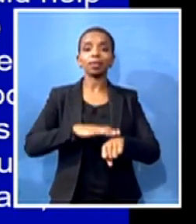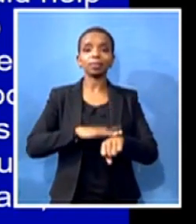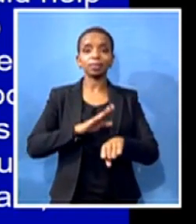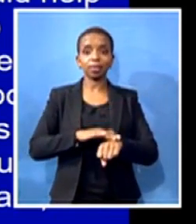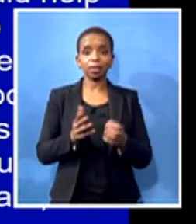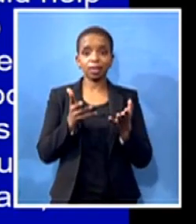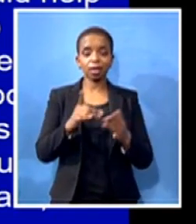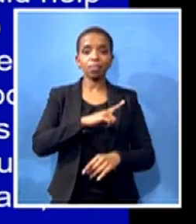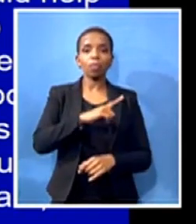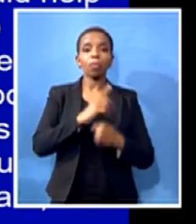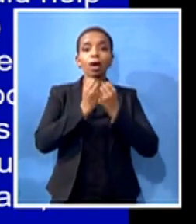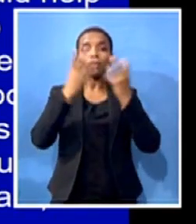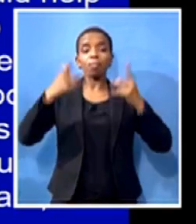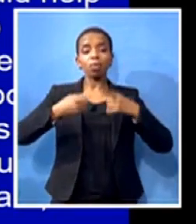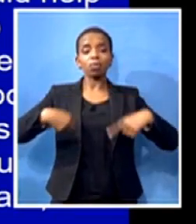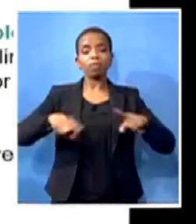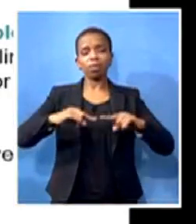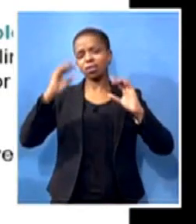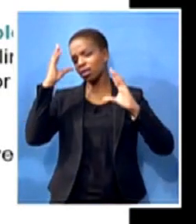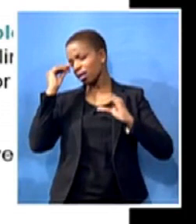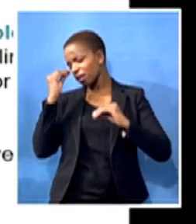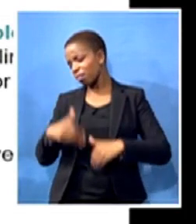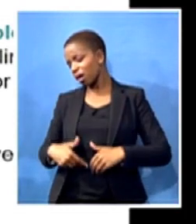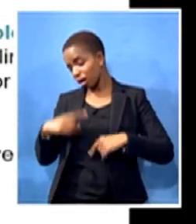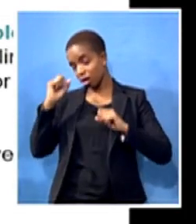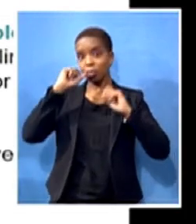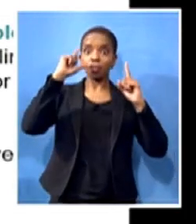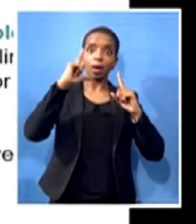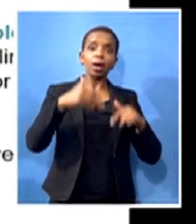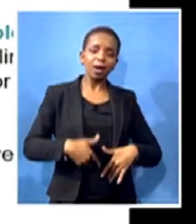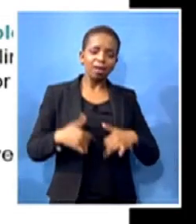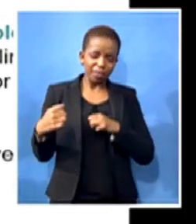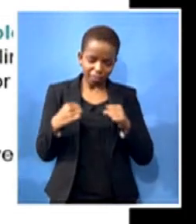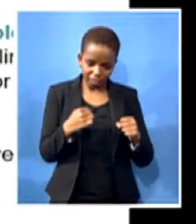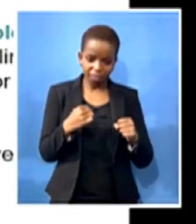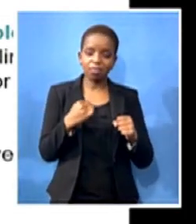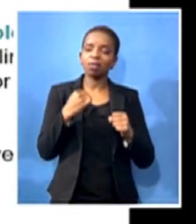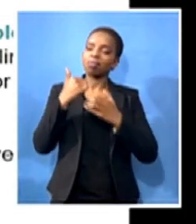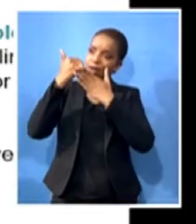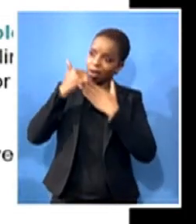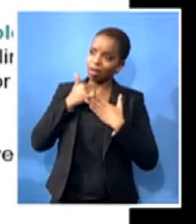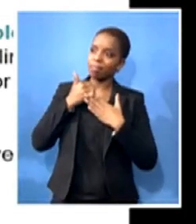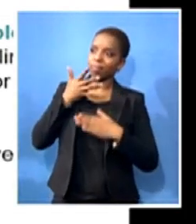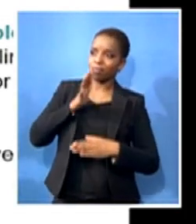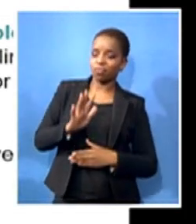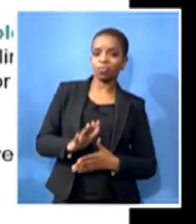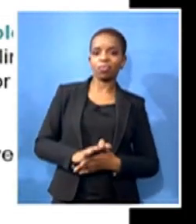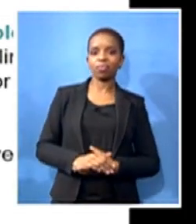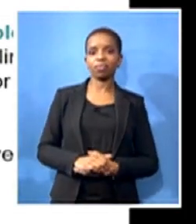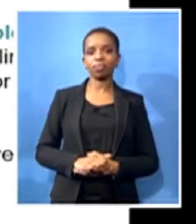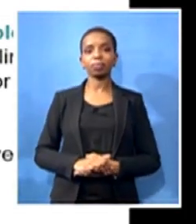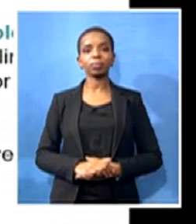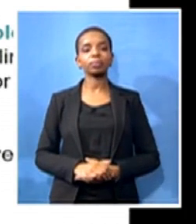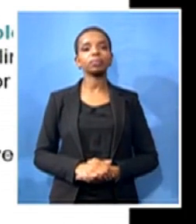We need help. So the emotional experience that